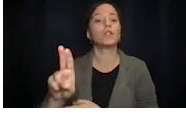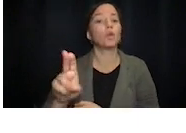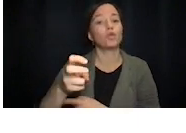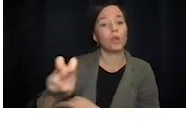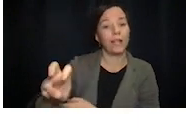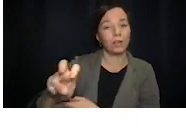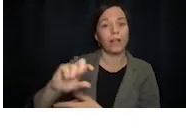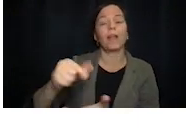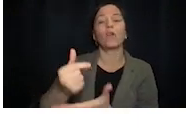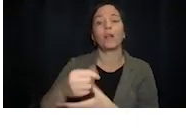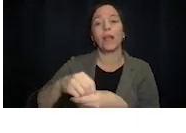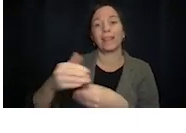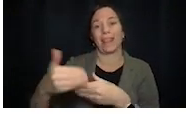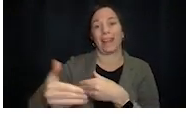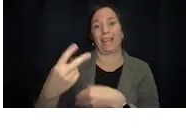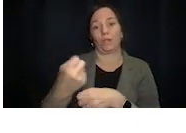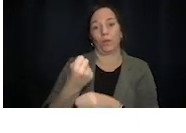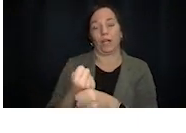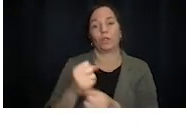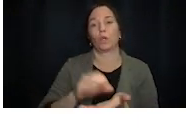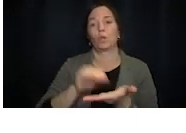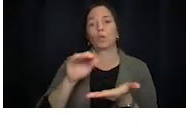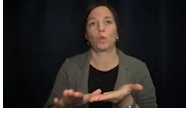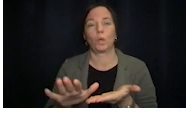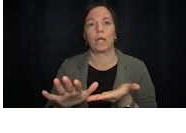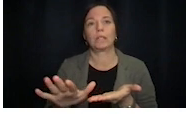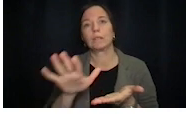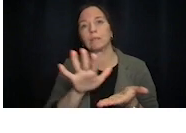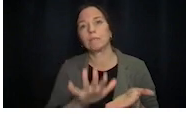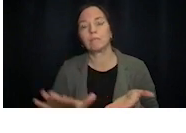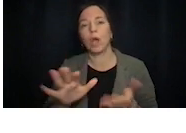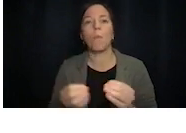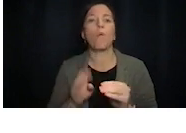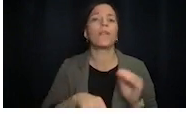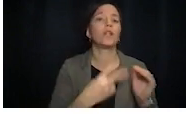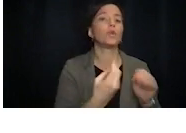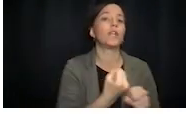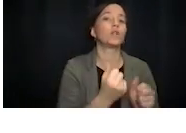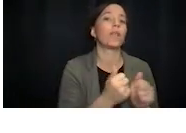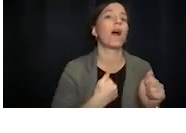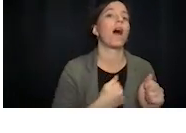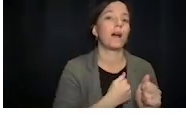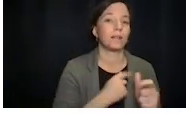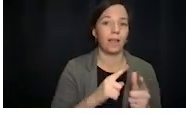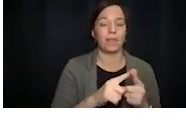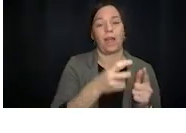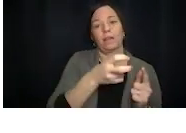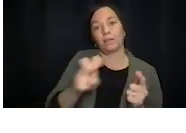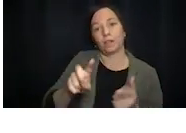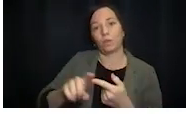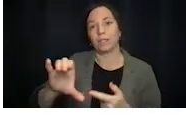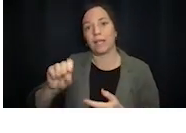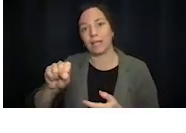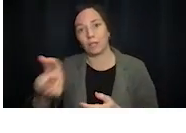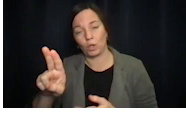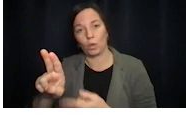graduate in another 2 years. So students end up spending, as we know, more than 2 years with us and then going often to a CSU and again, needing